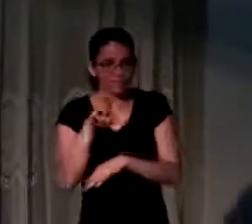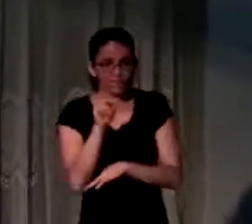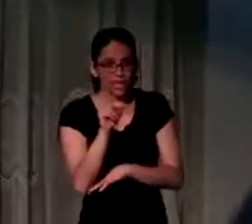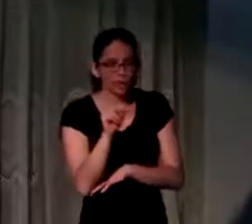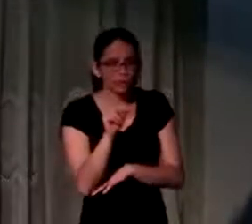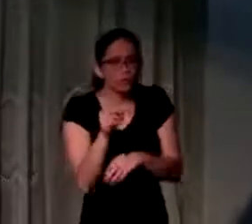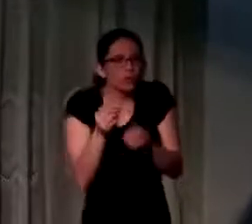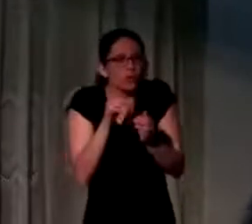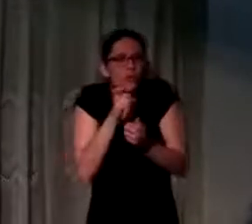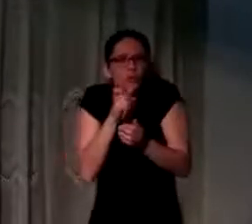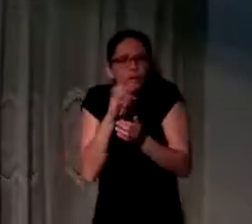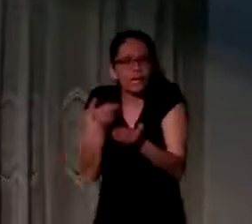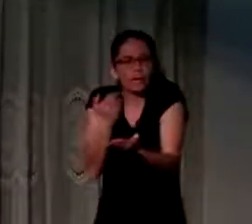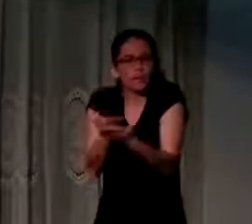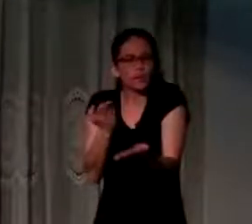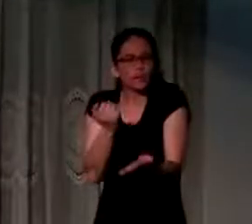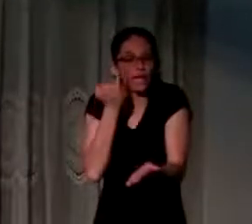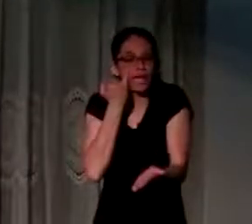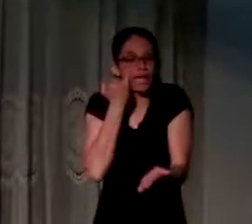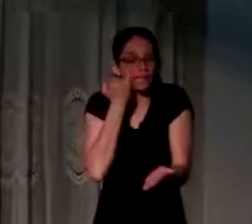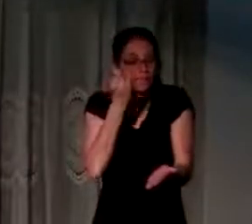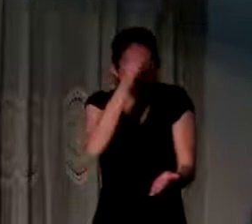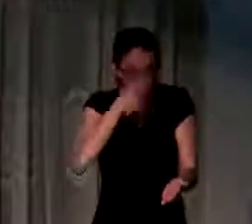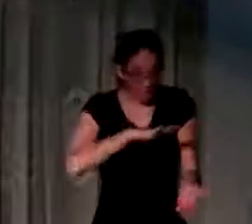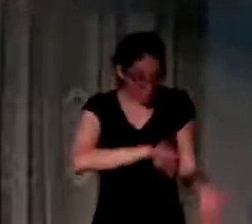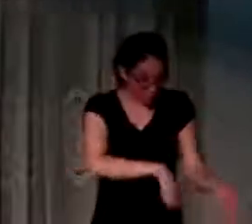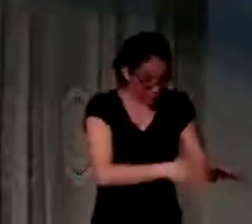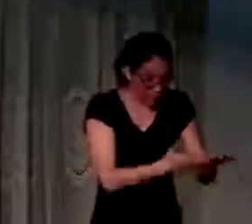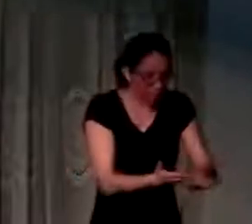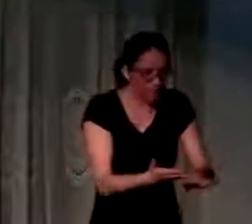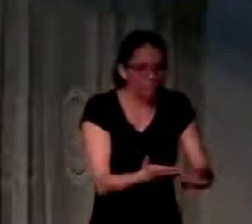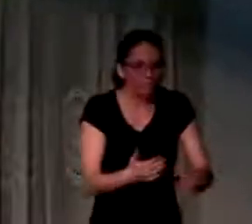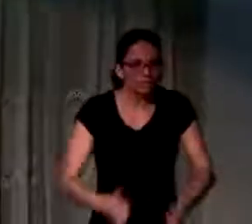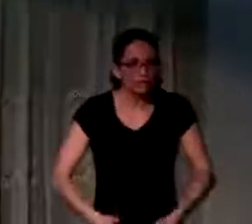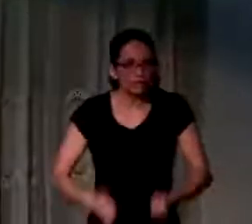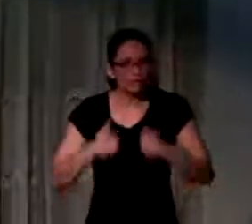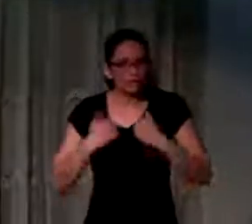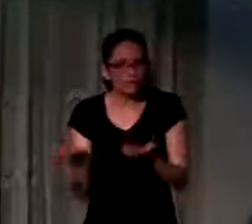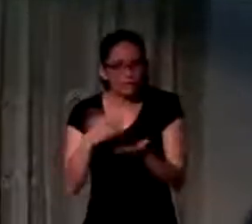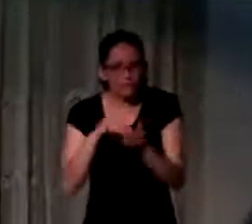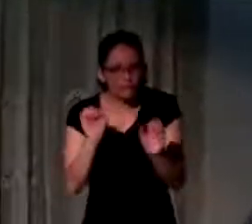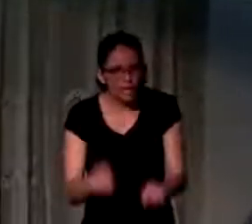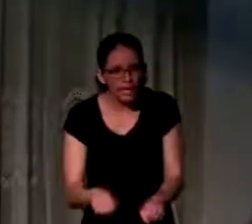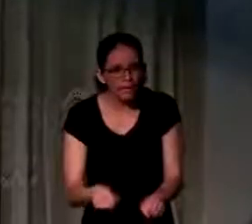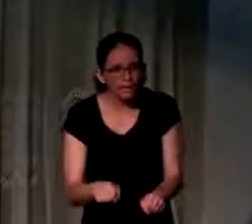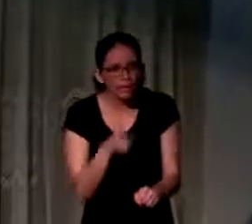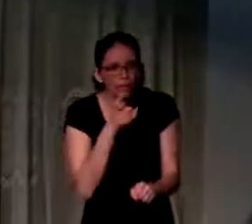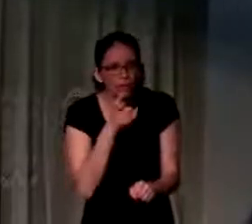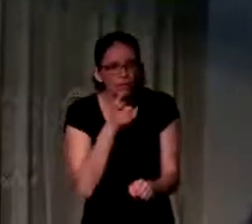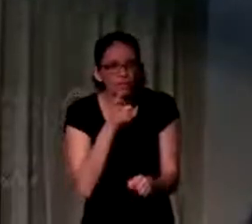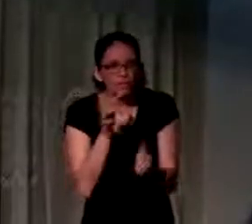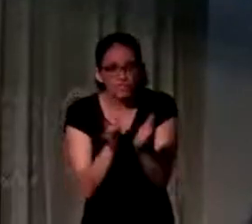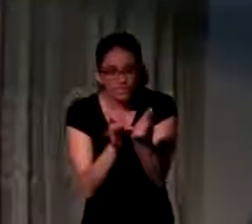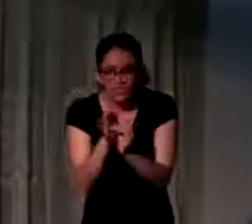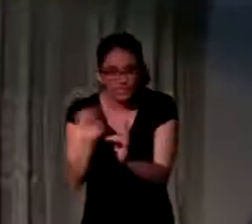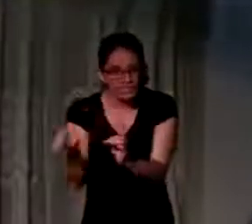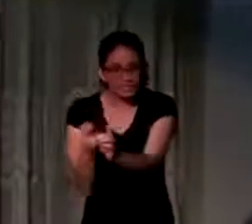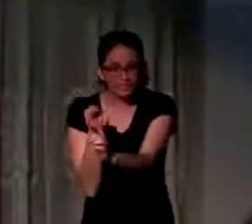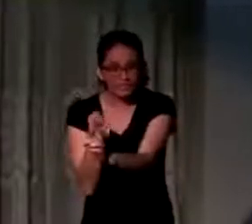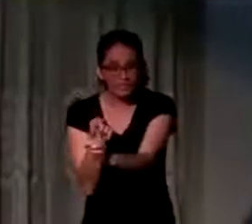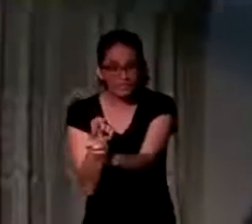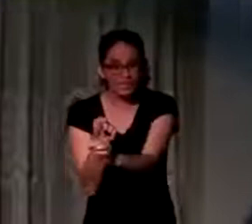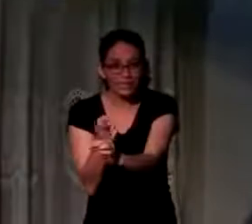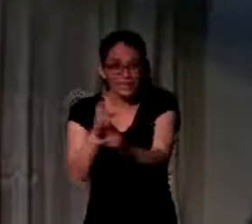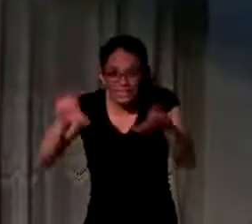again? Who can make such a promise and keep it? Jesus Christ. And he